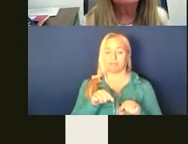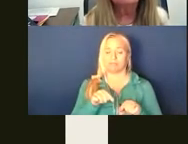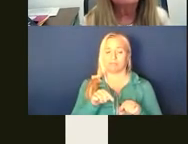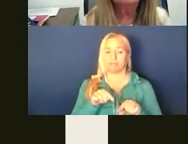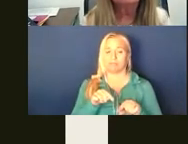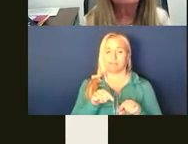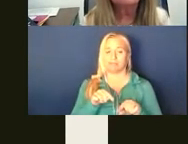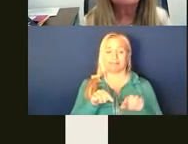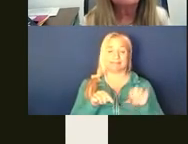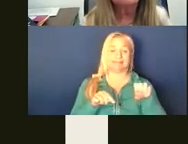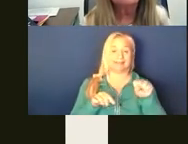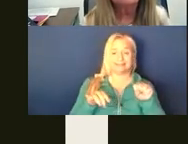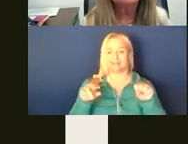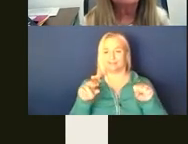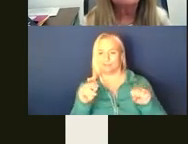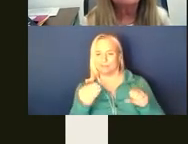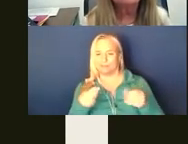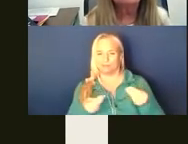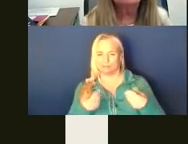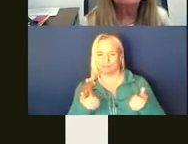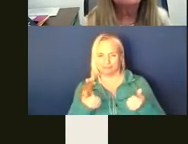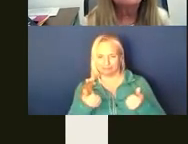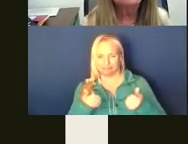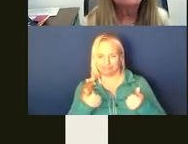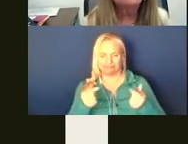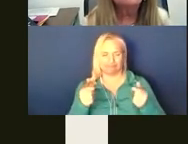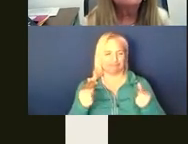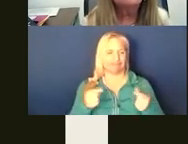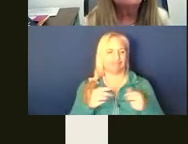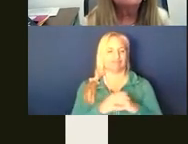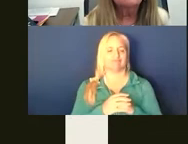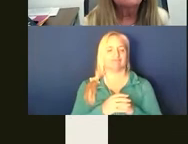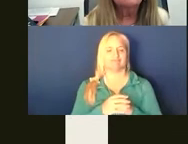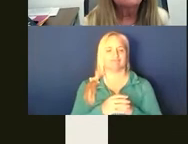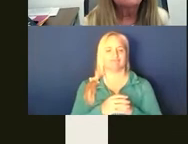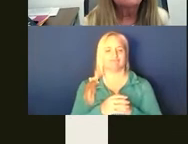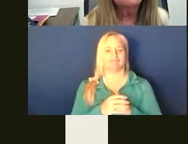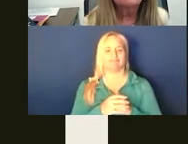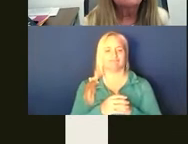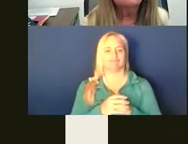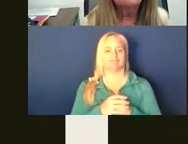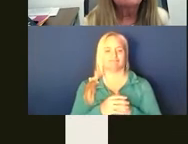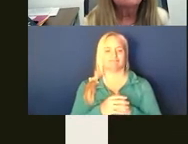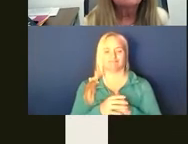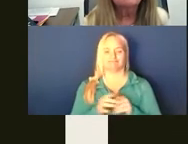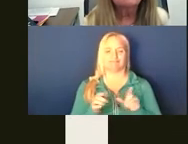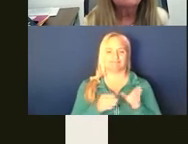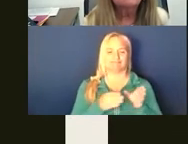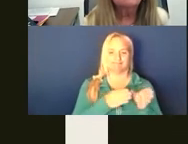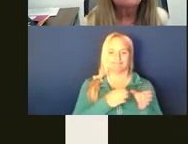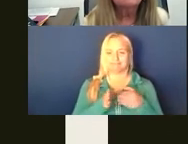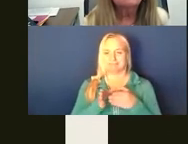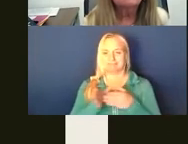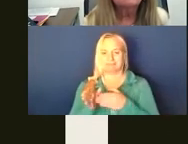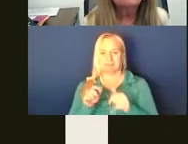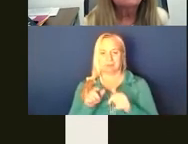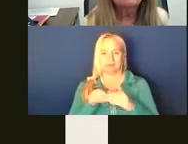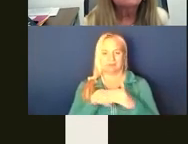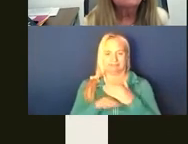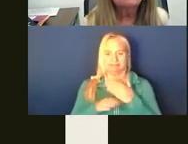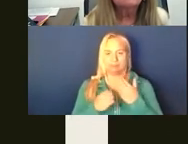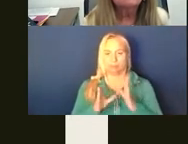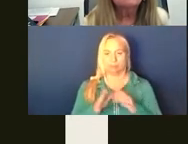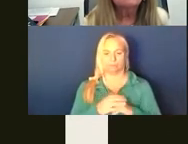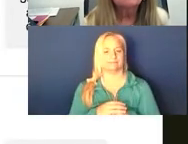that we used in response to how the students would respond to the directive that was given when they entered the